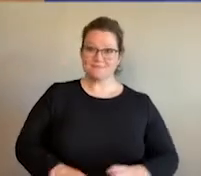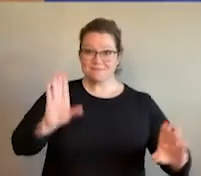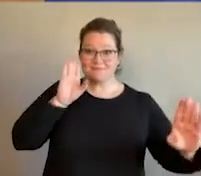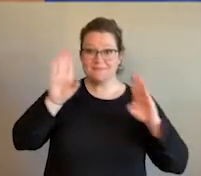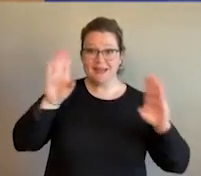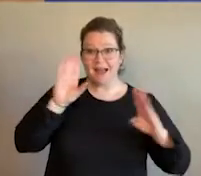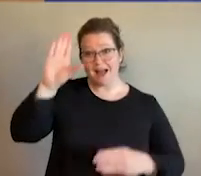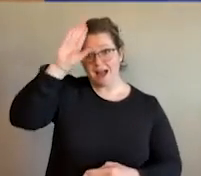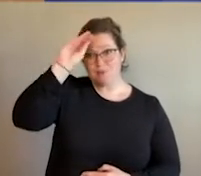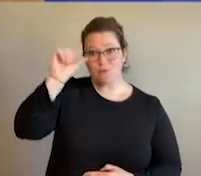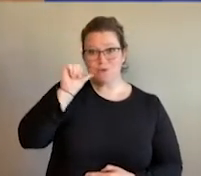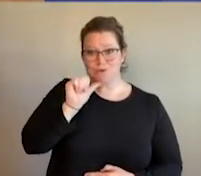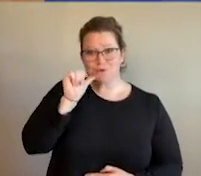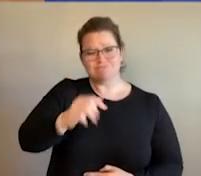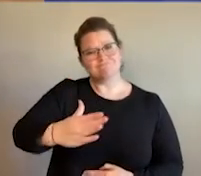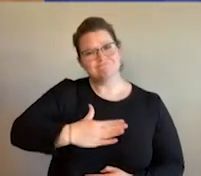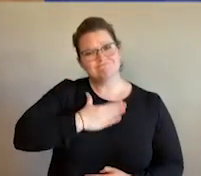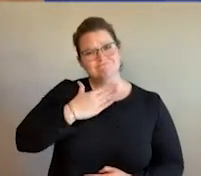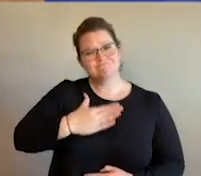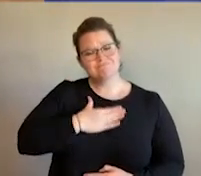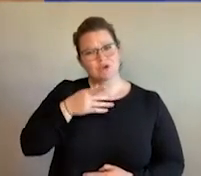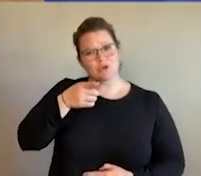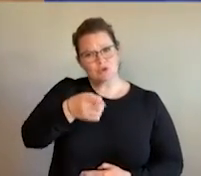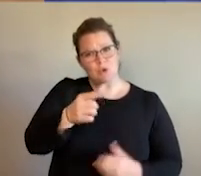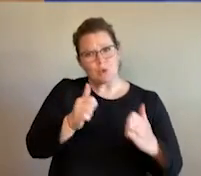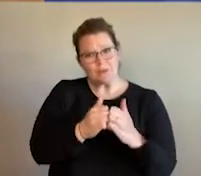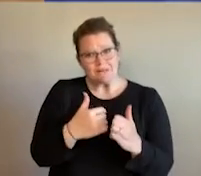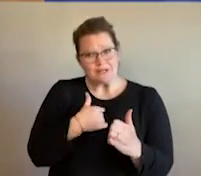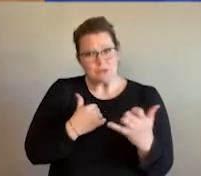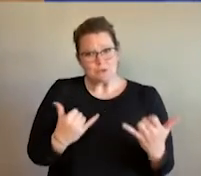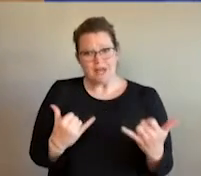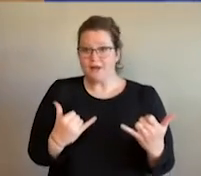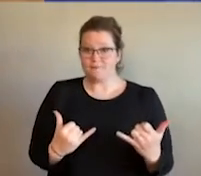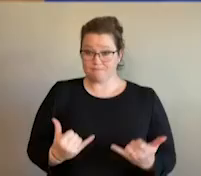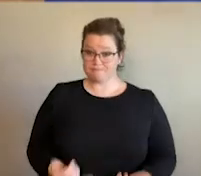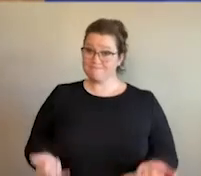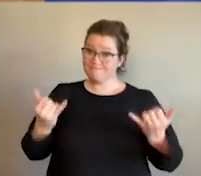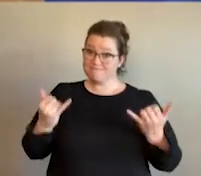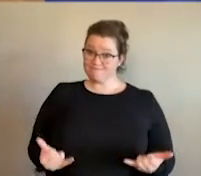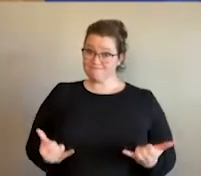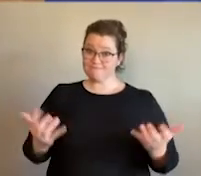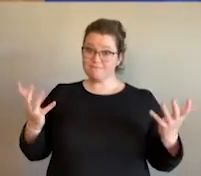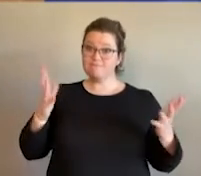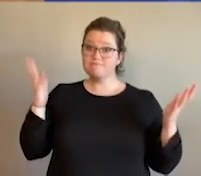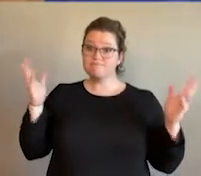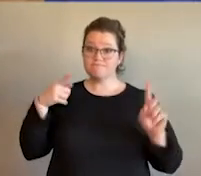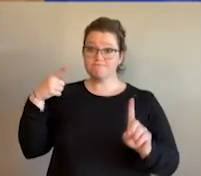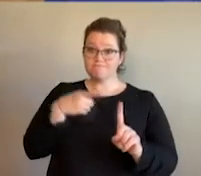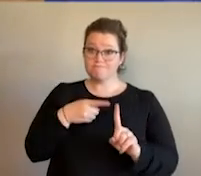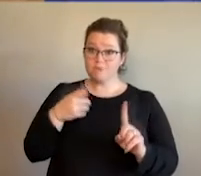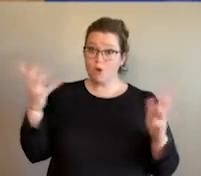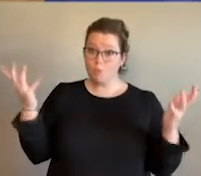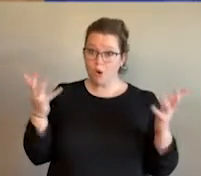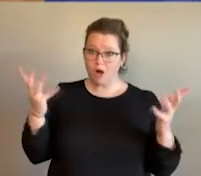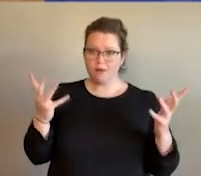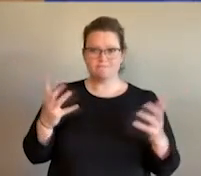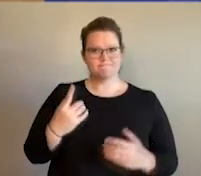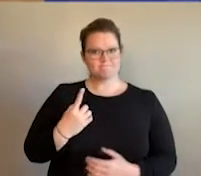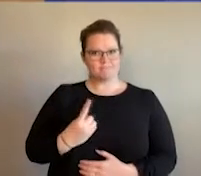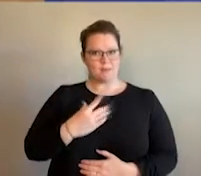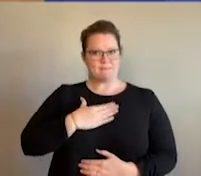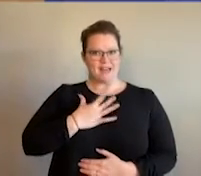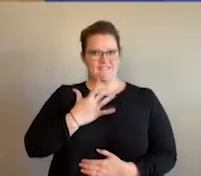Hi boys and girls, I'm so glad to be joining you today. Today we're going to be talking about one of my